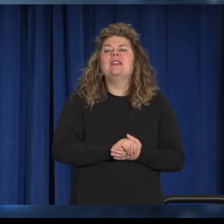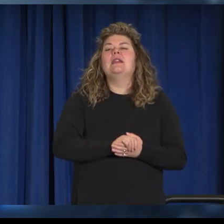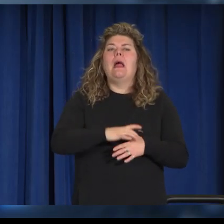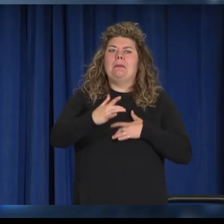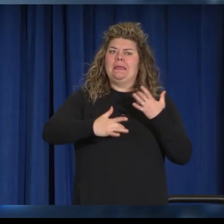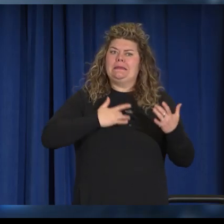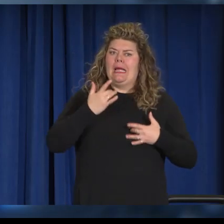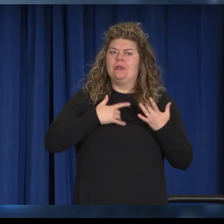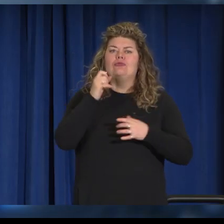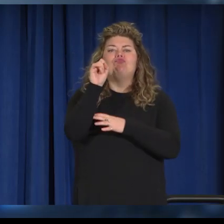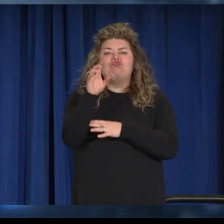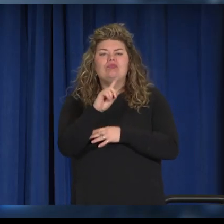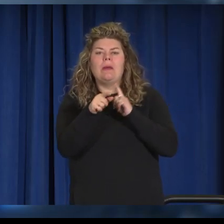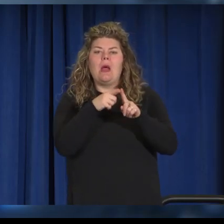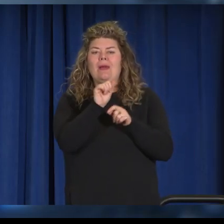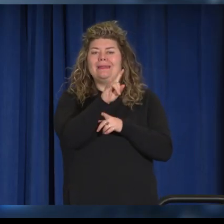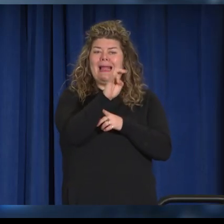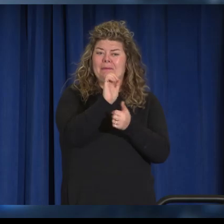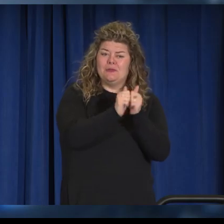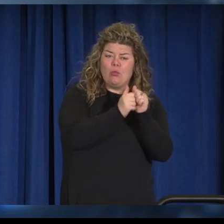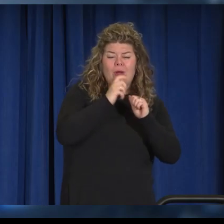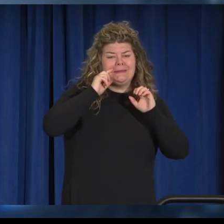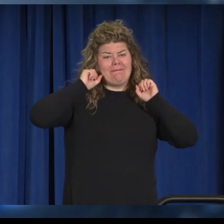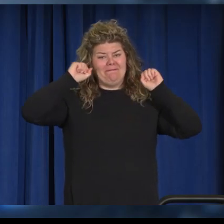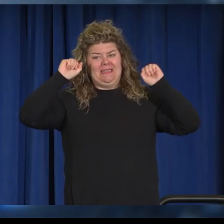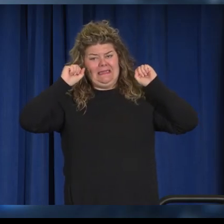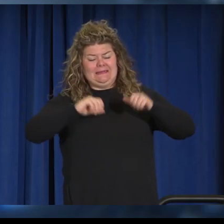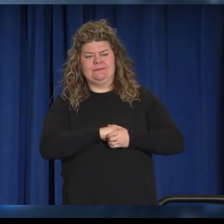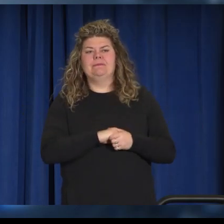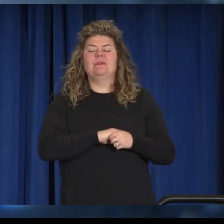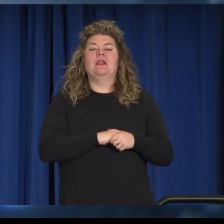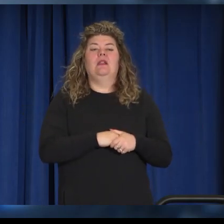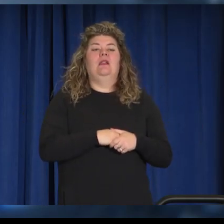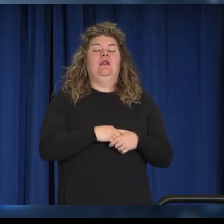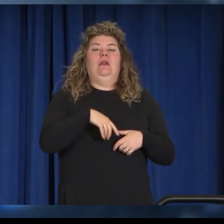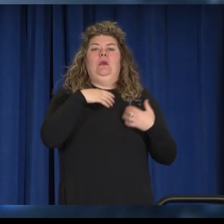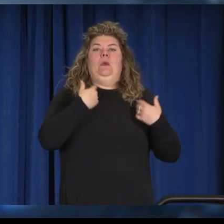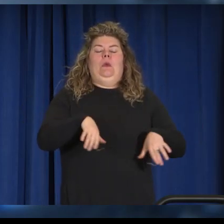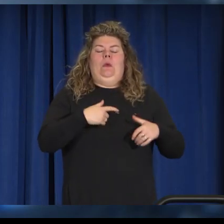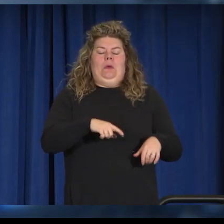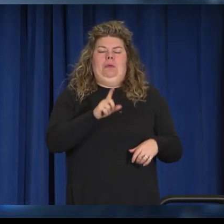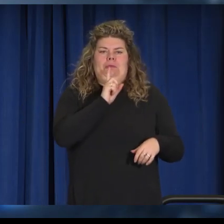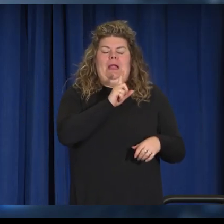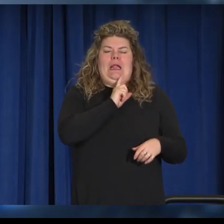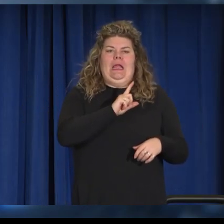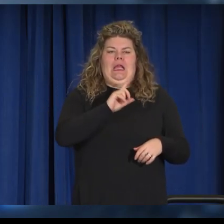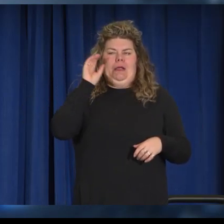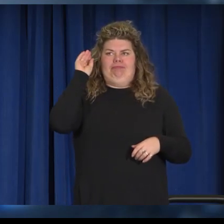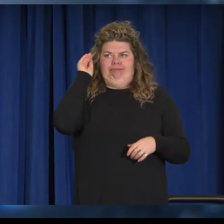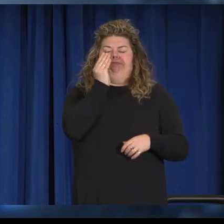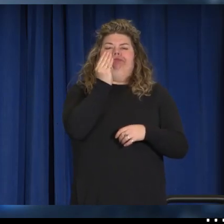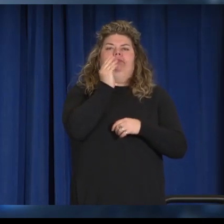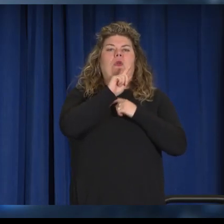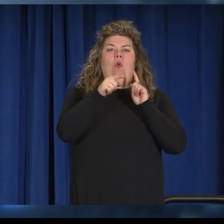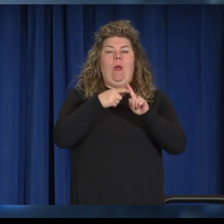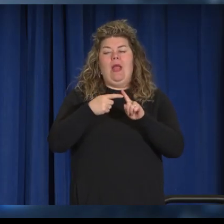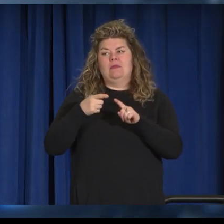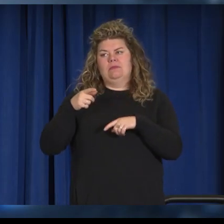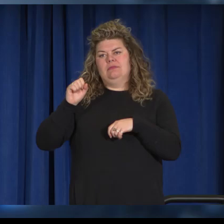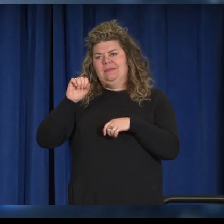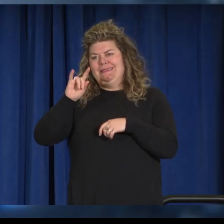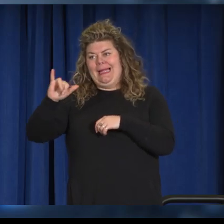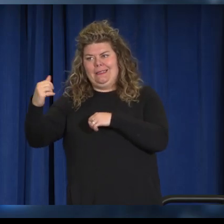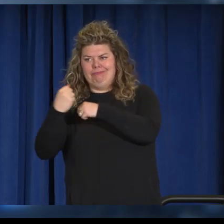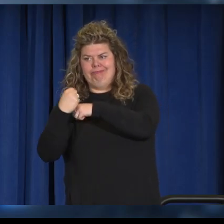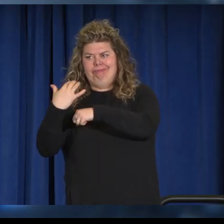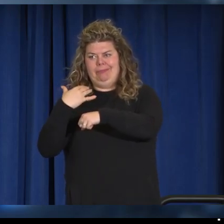about adaptive sports and fitness, but something that was really front of mind for me at the forefront of when I first received this invitation